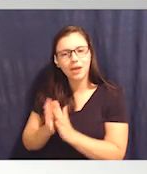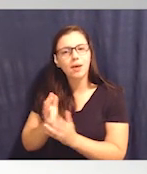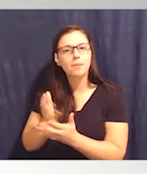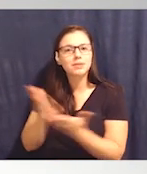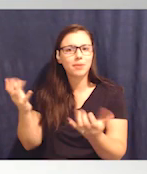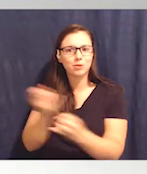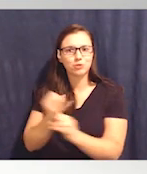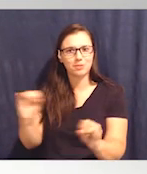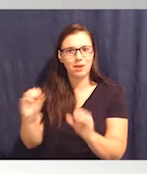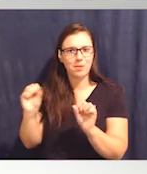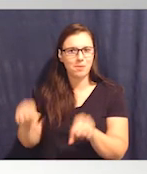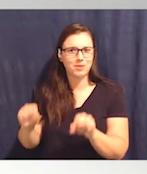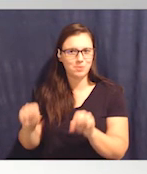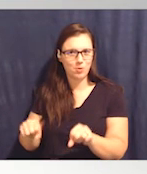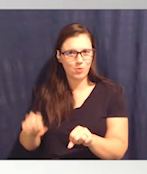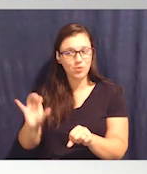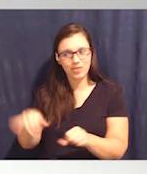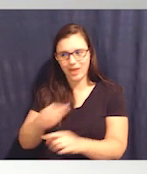the end game.